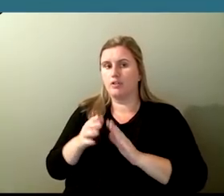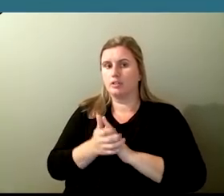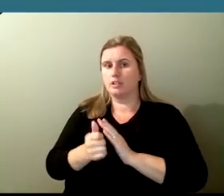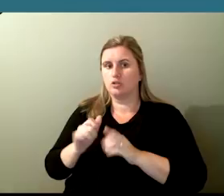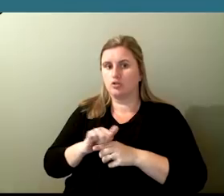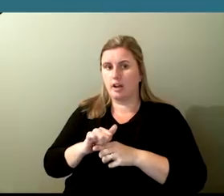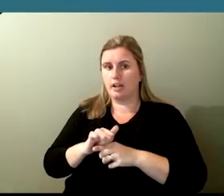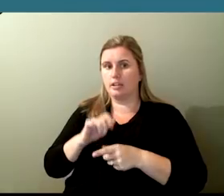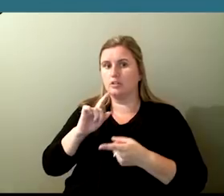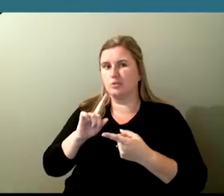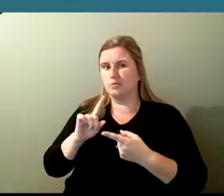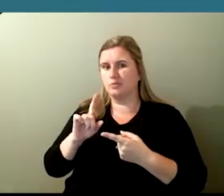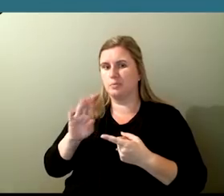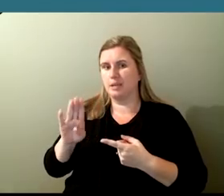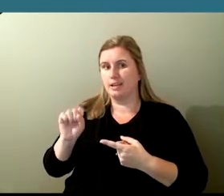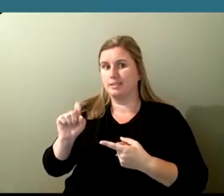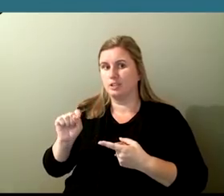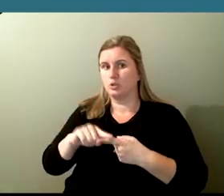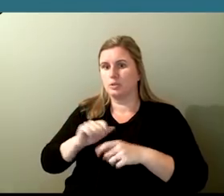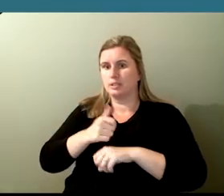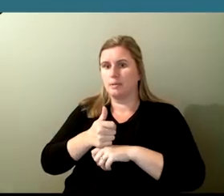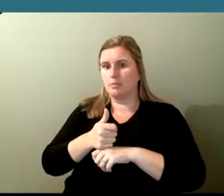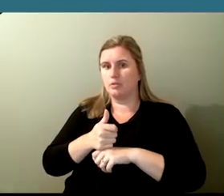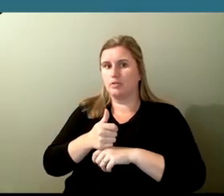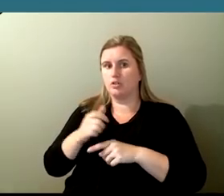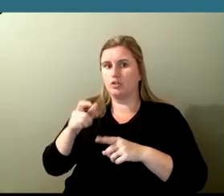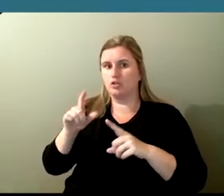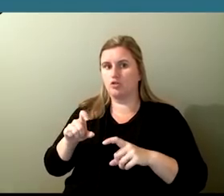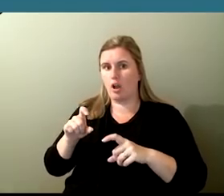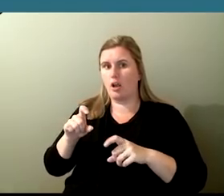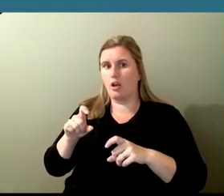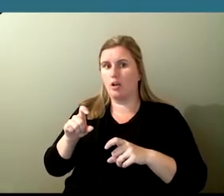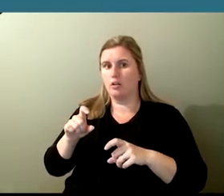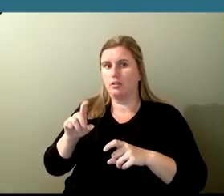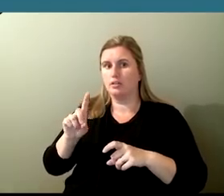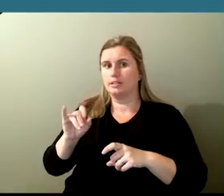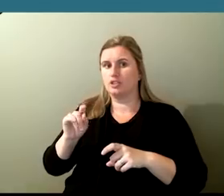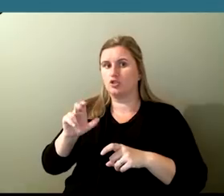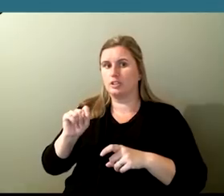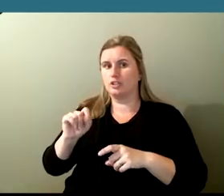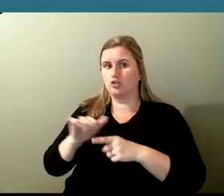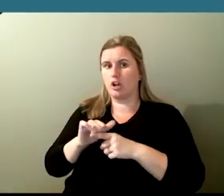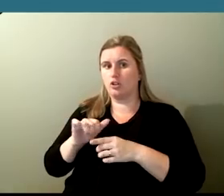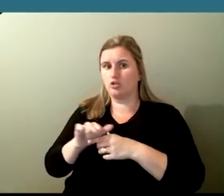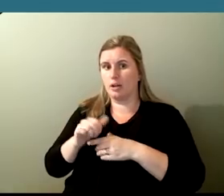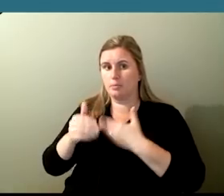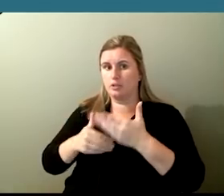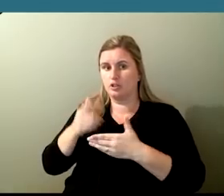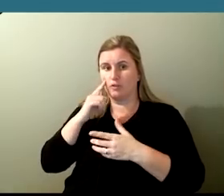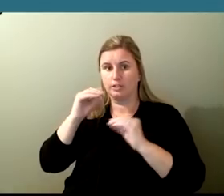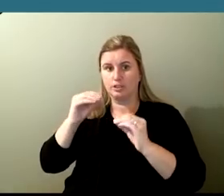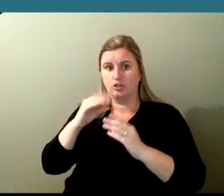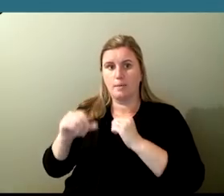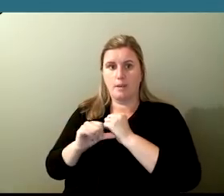to establish discrete trial instruction or discrete trial training procedures with teachers and peer